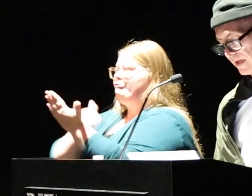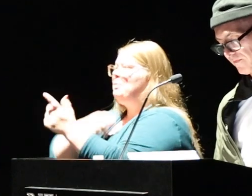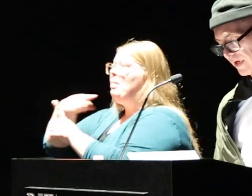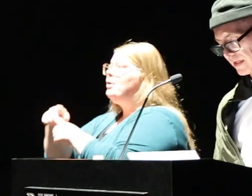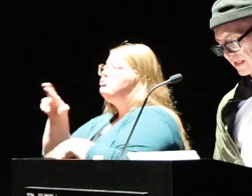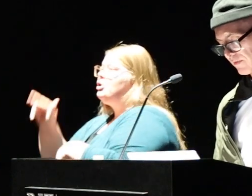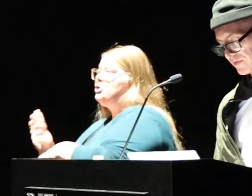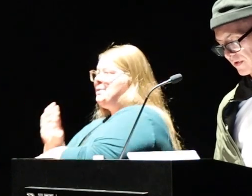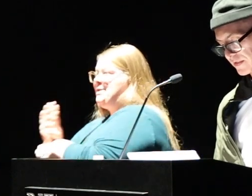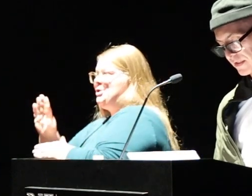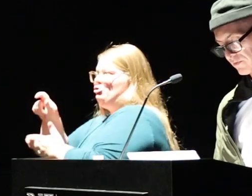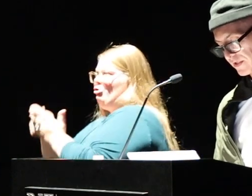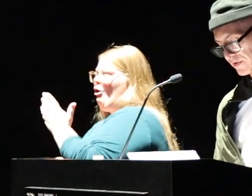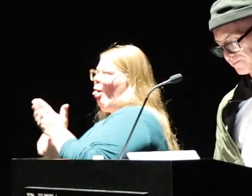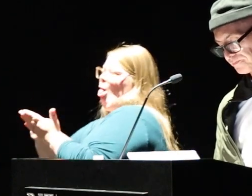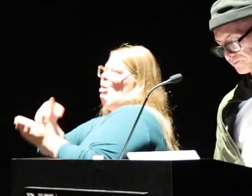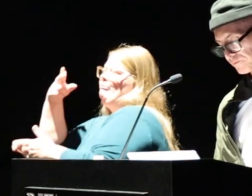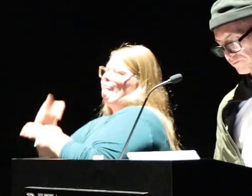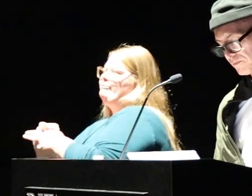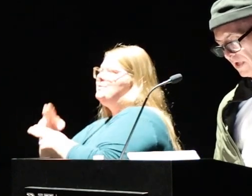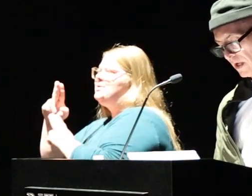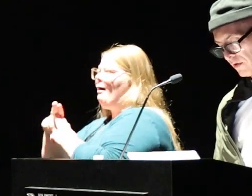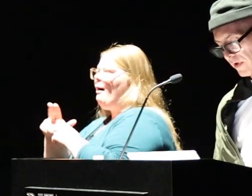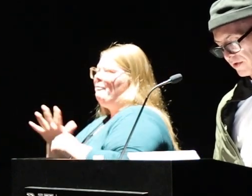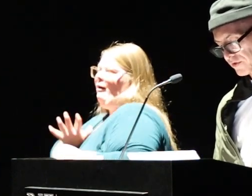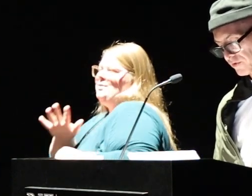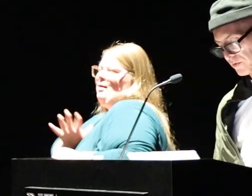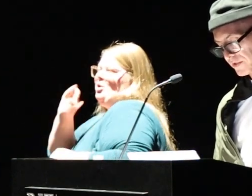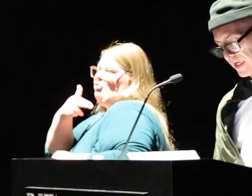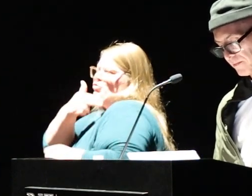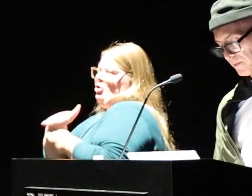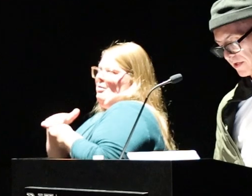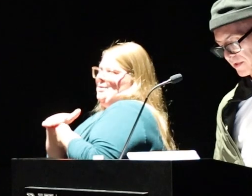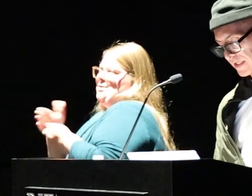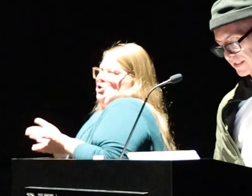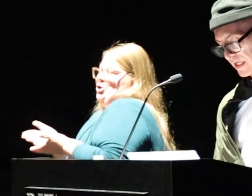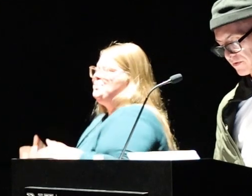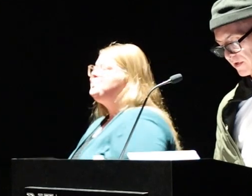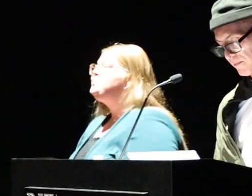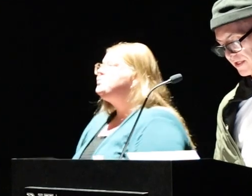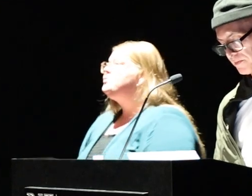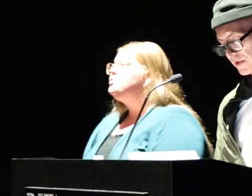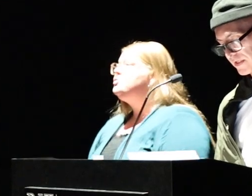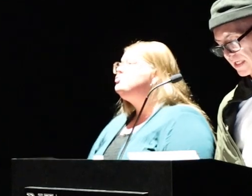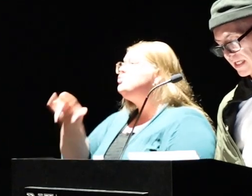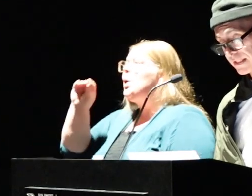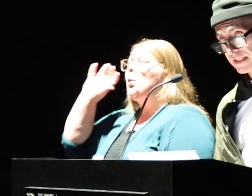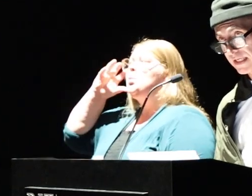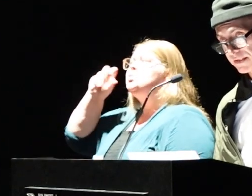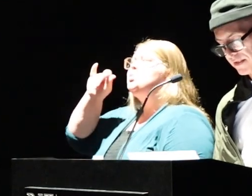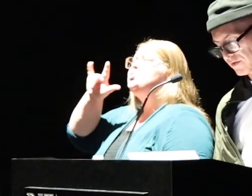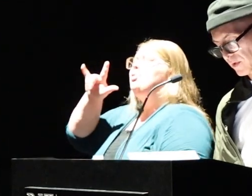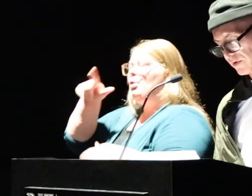the top fine dining restaurants in the region. Radio Social was named by USA Today as one of the best bars in the